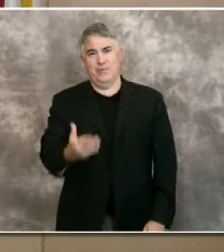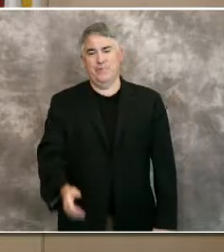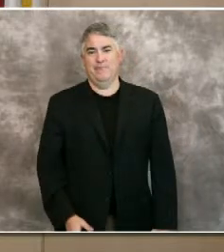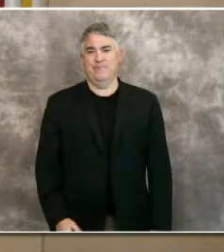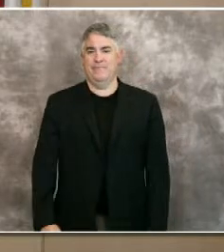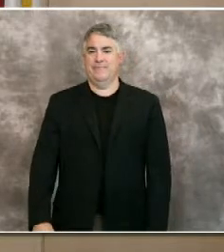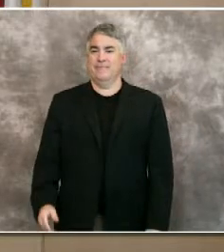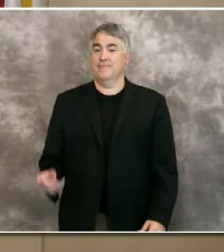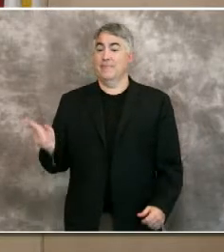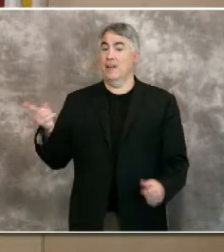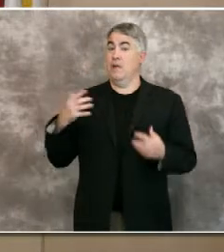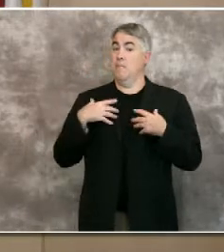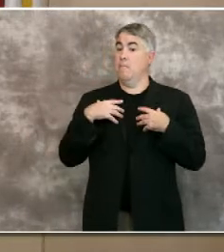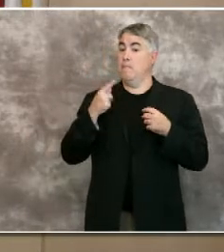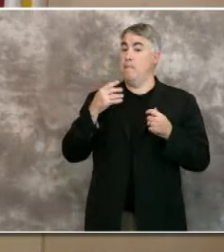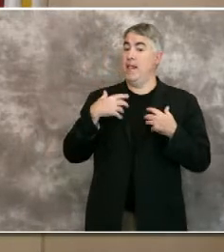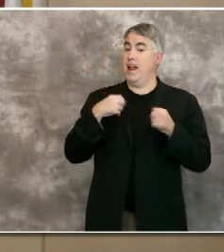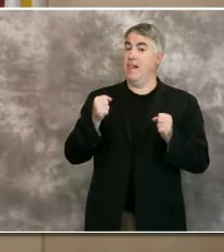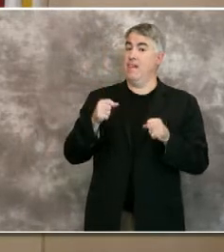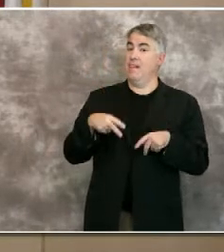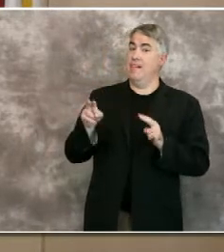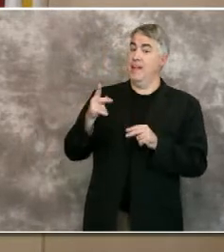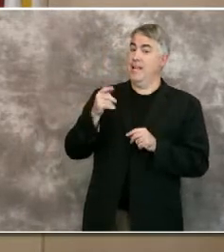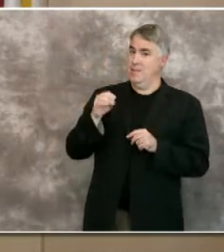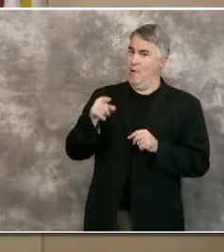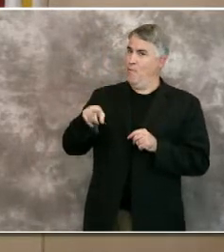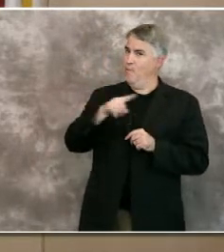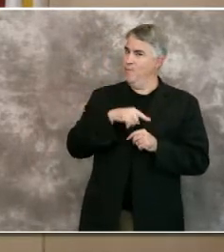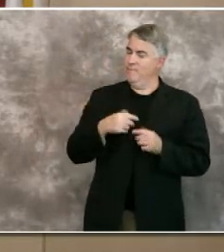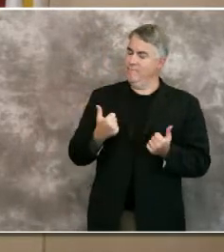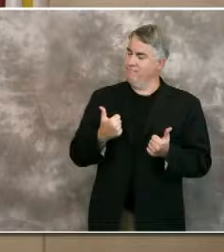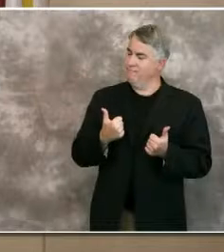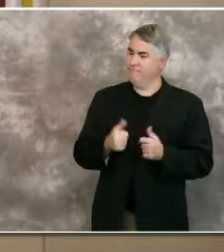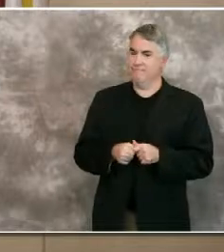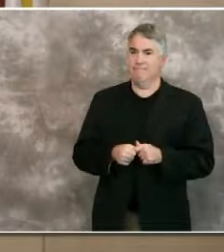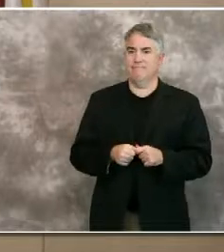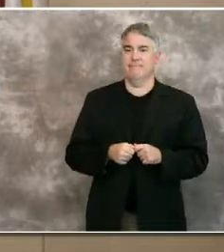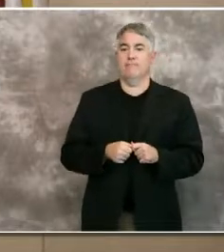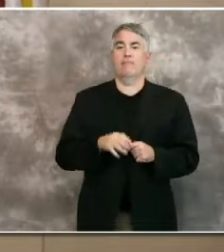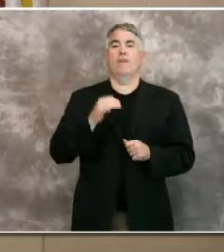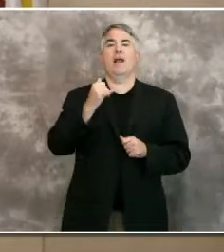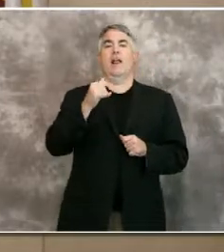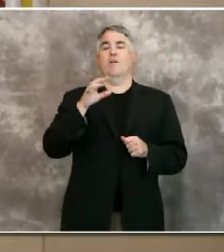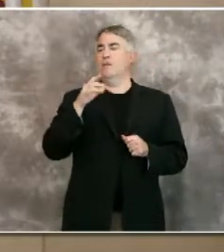And now I'd like to welcome Supervisor Fletcher back to the podium. Thank you.